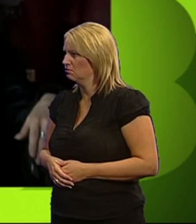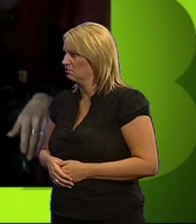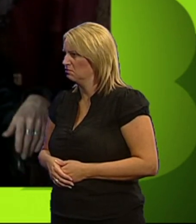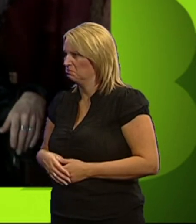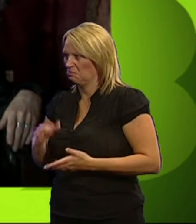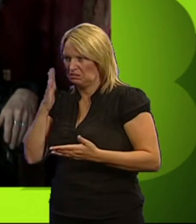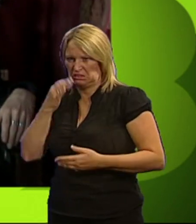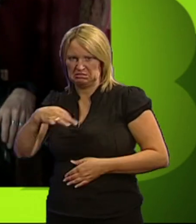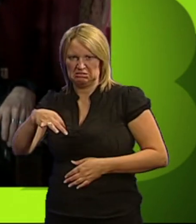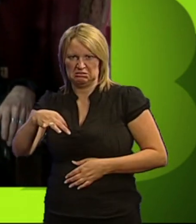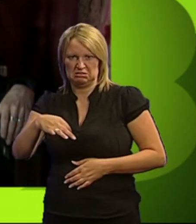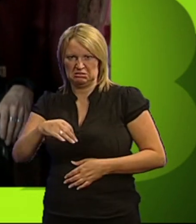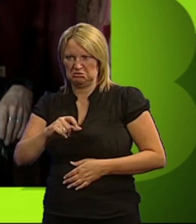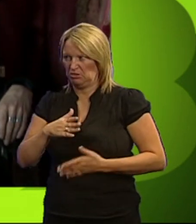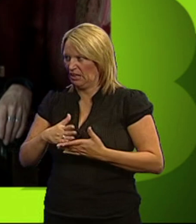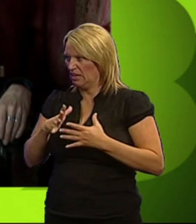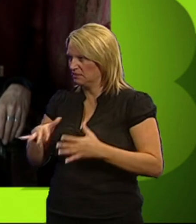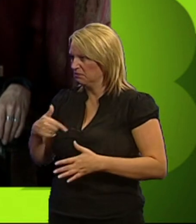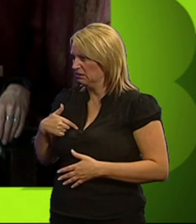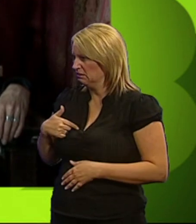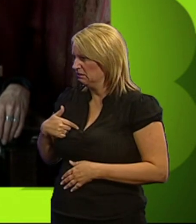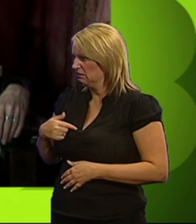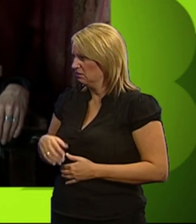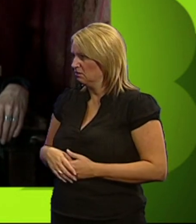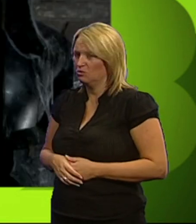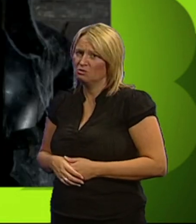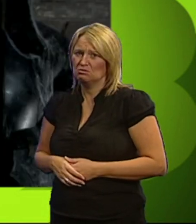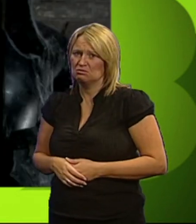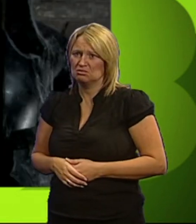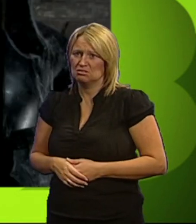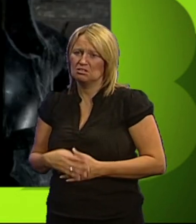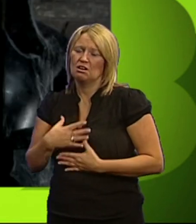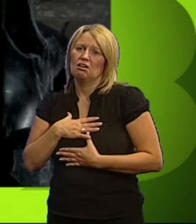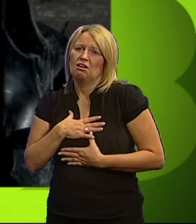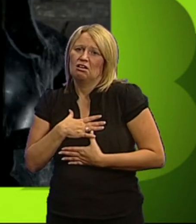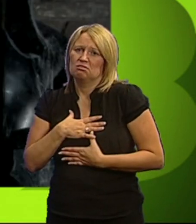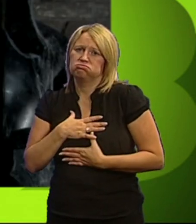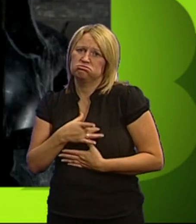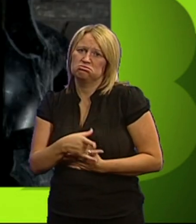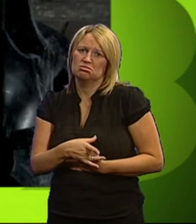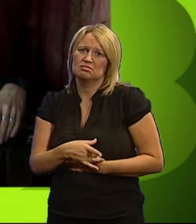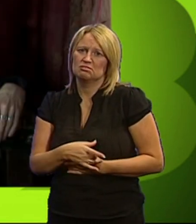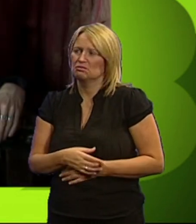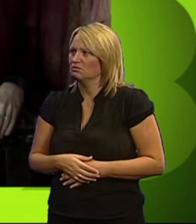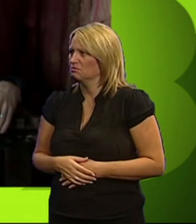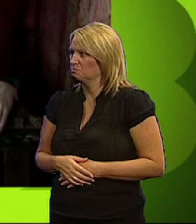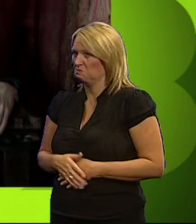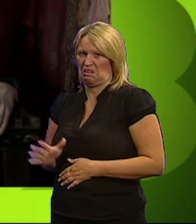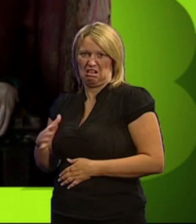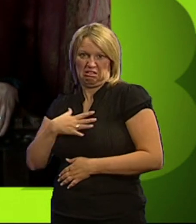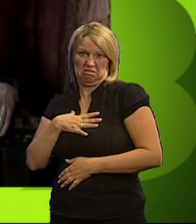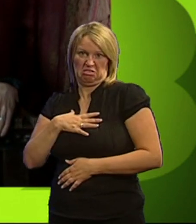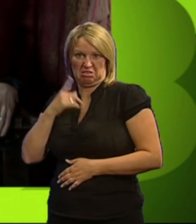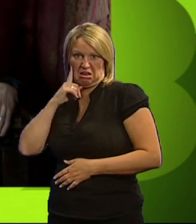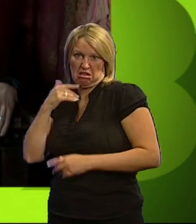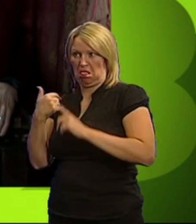mother sent me this. Yikes, she must really hate me. No, Dad. It's a token of affection. If she thinks she can win